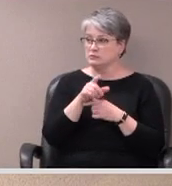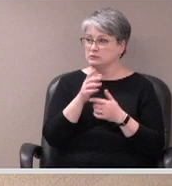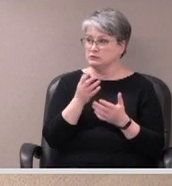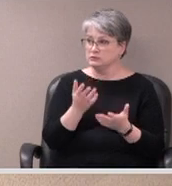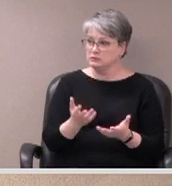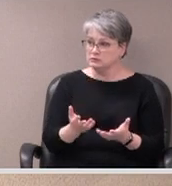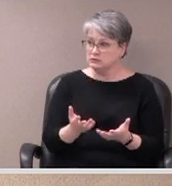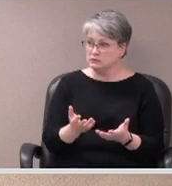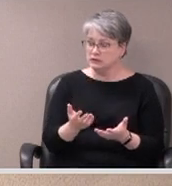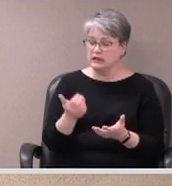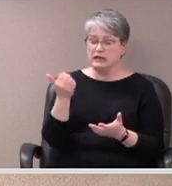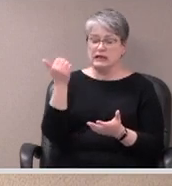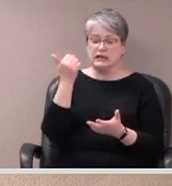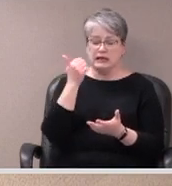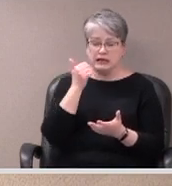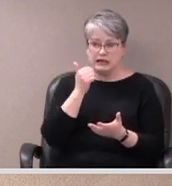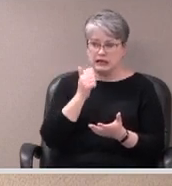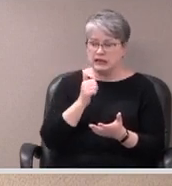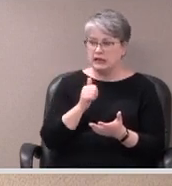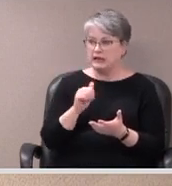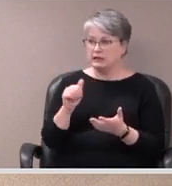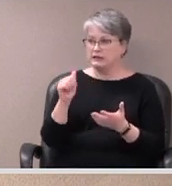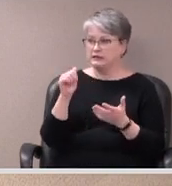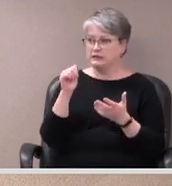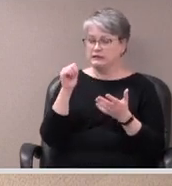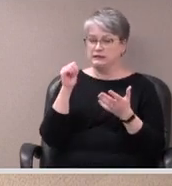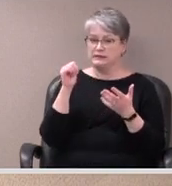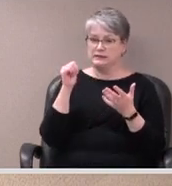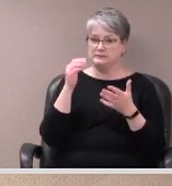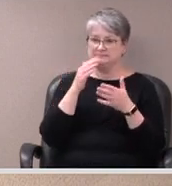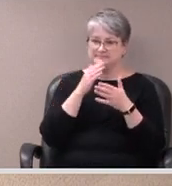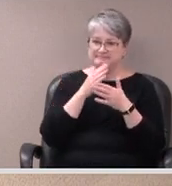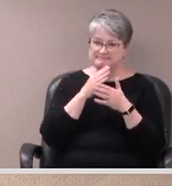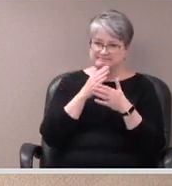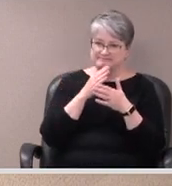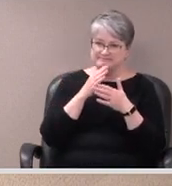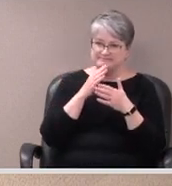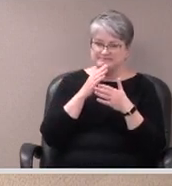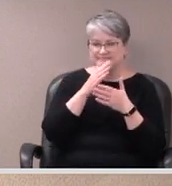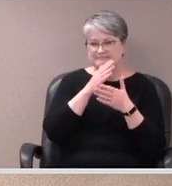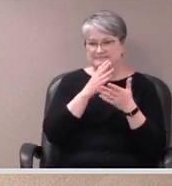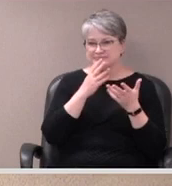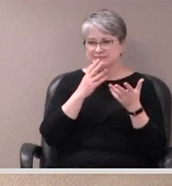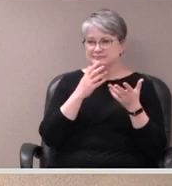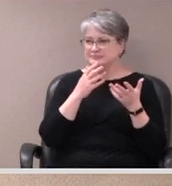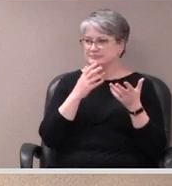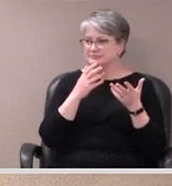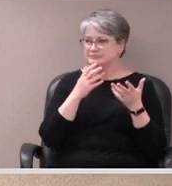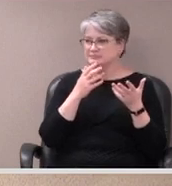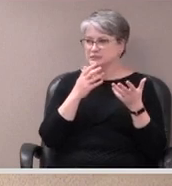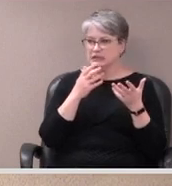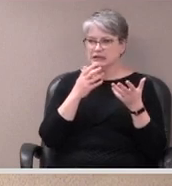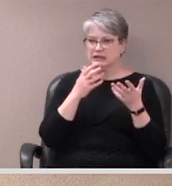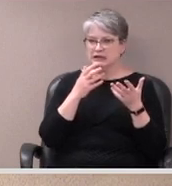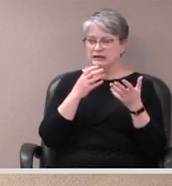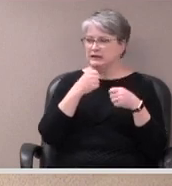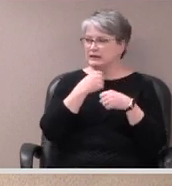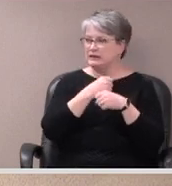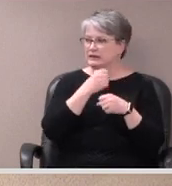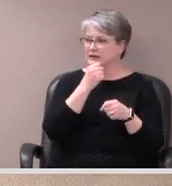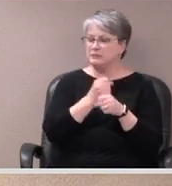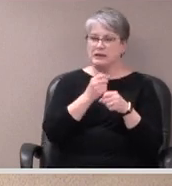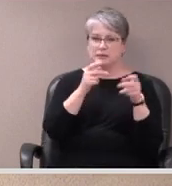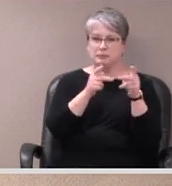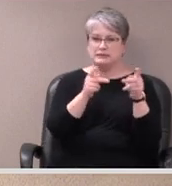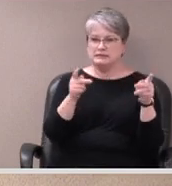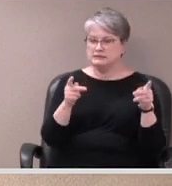Is there any room, any margin for the creation of positions that are needed, especially